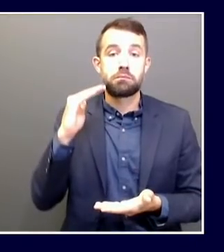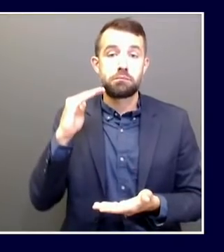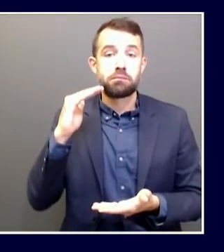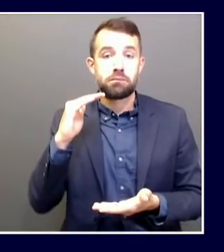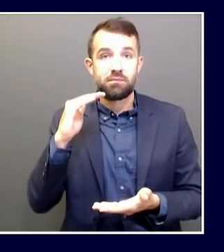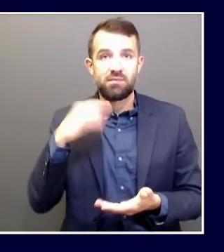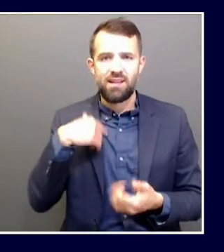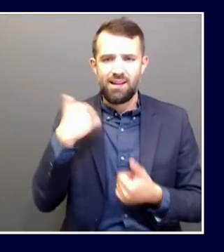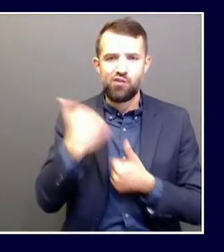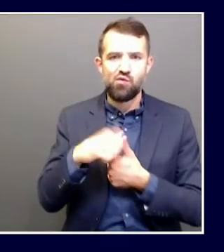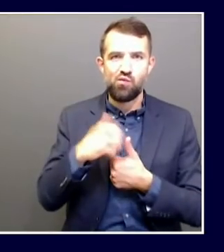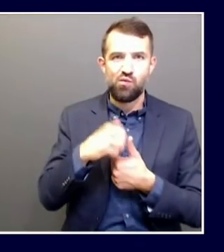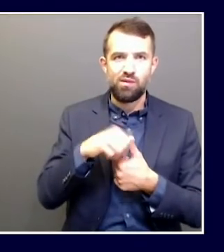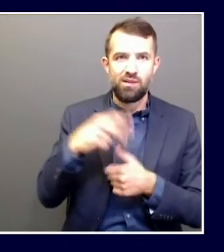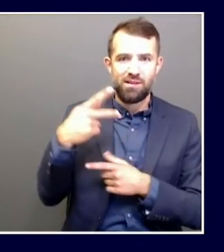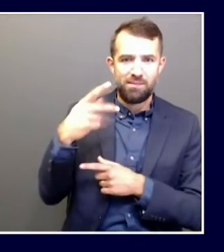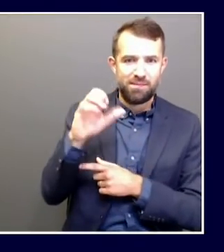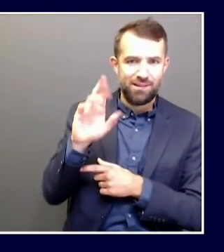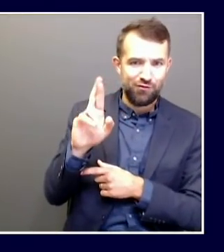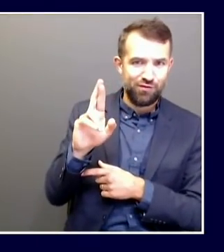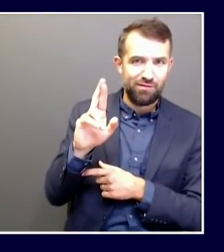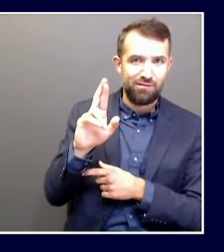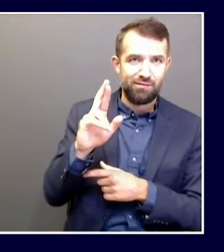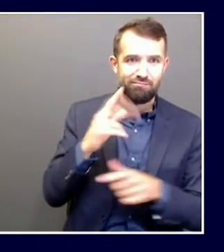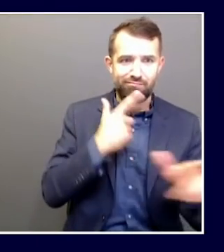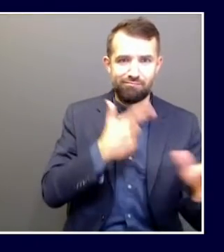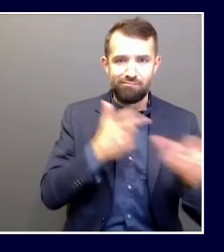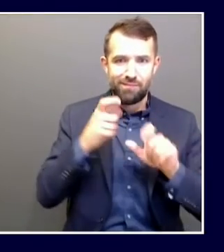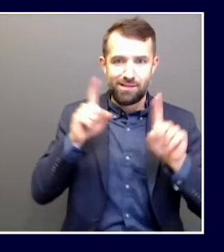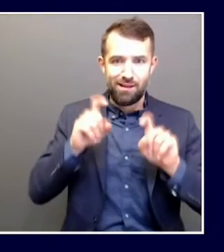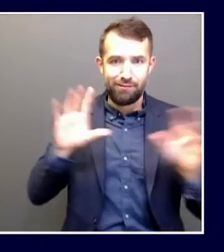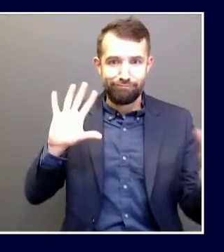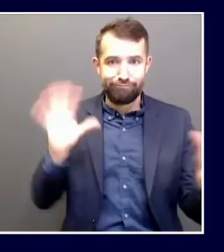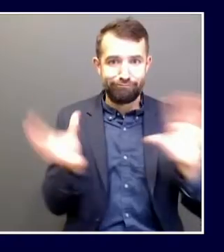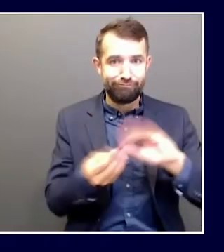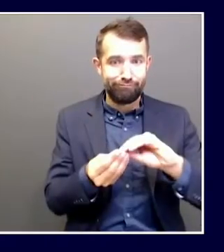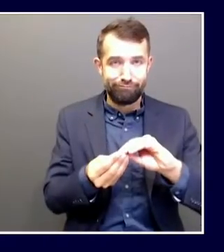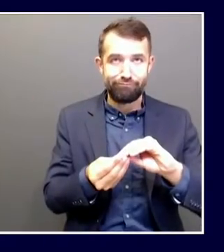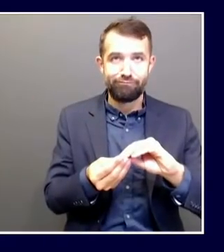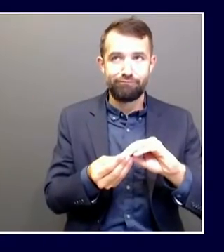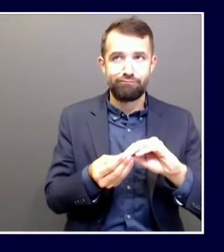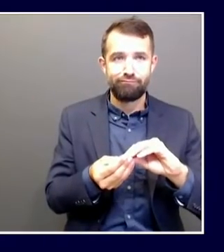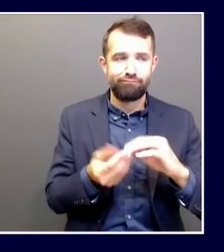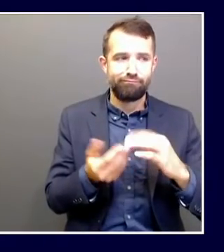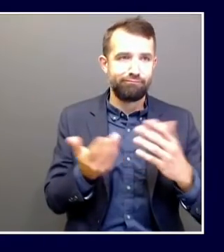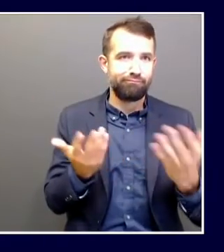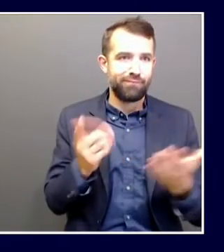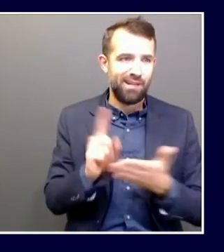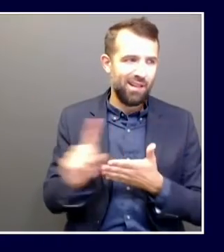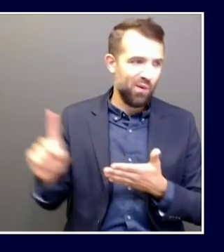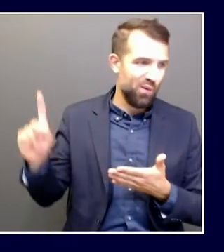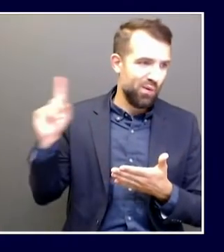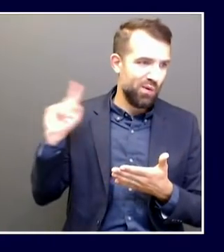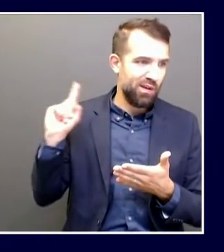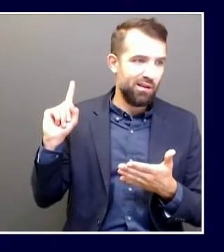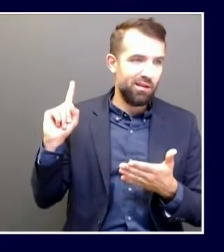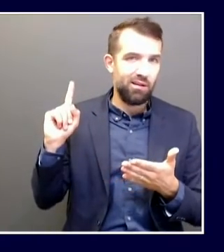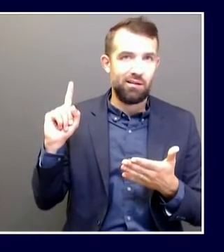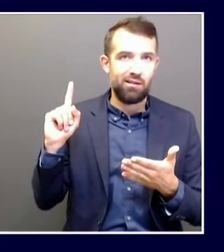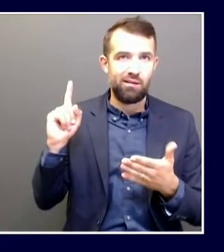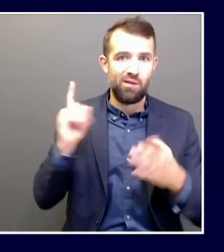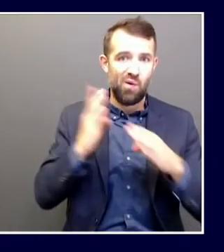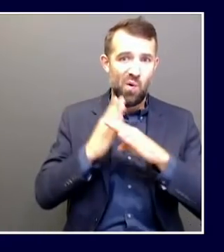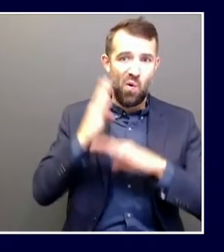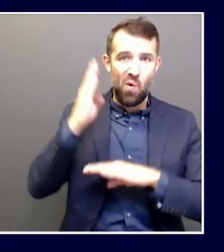with PCR and antigen combined, we were receiving at one point last week well over 600